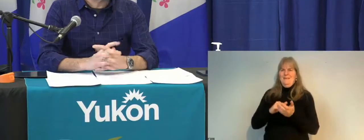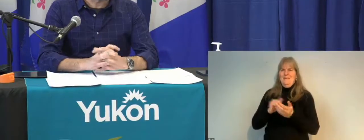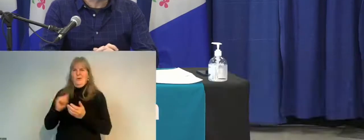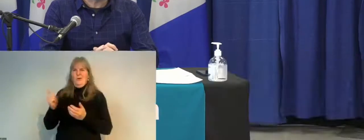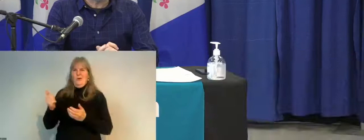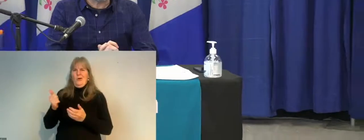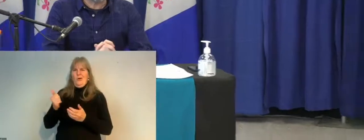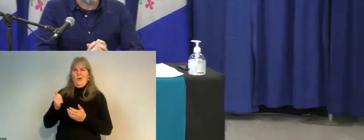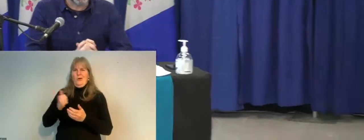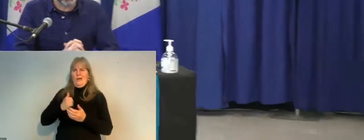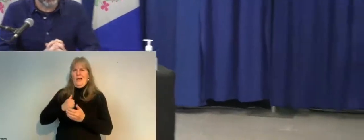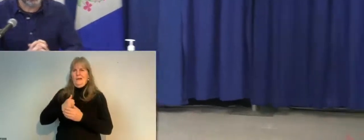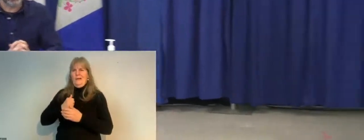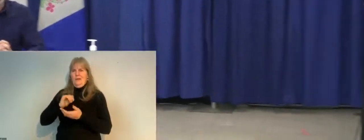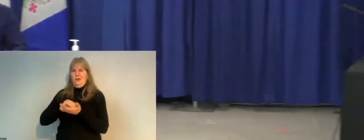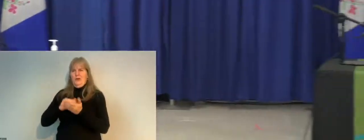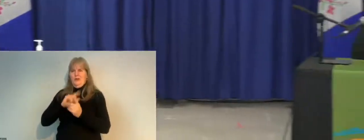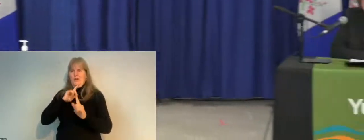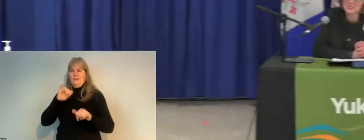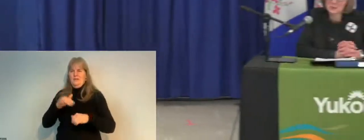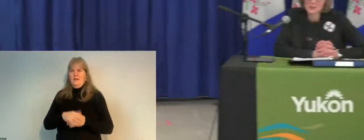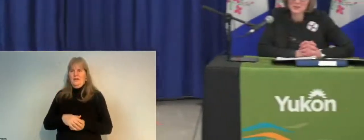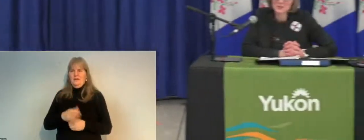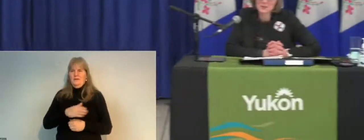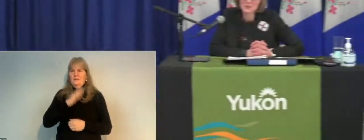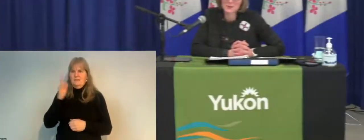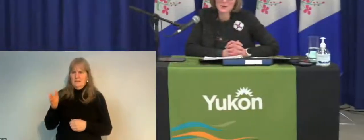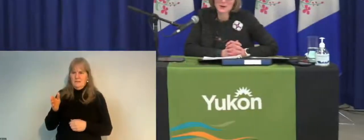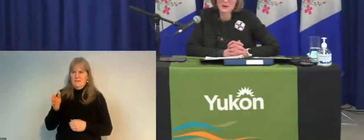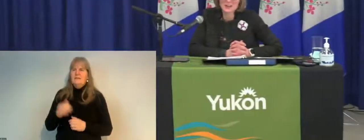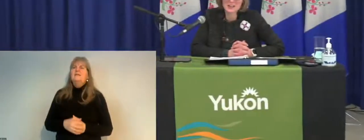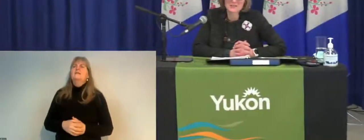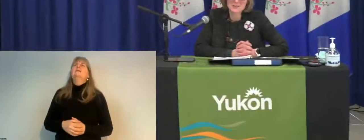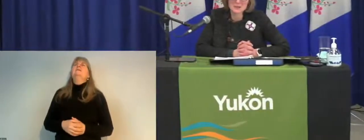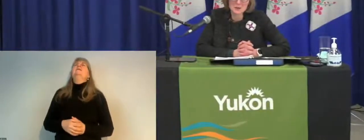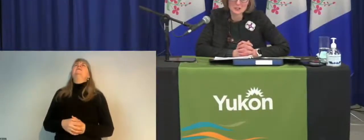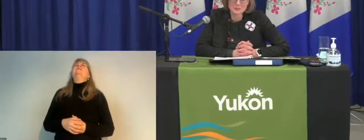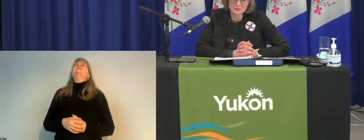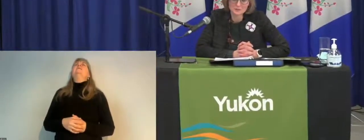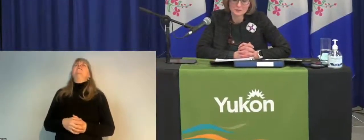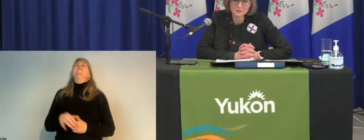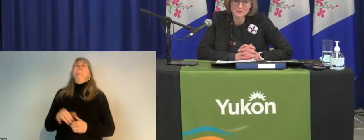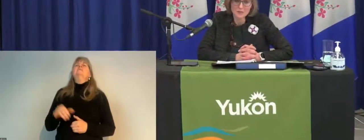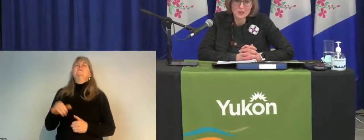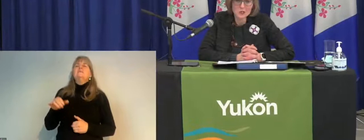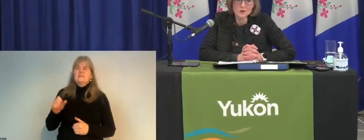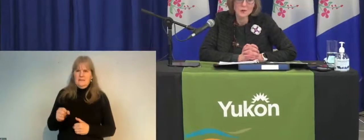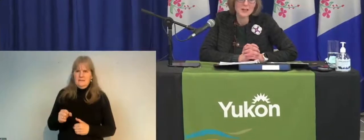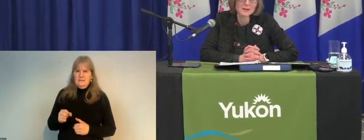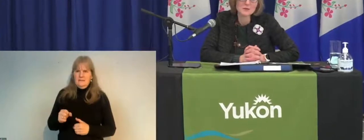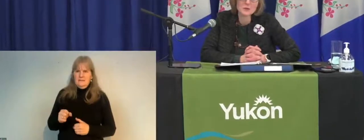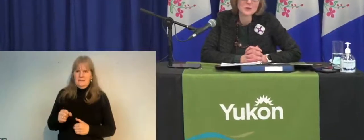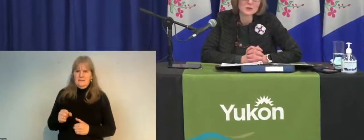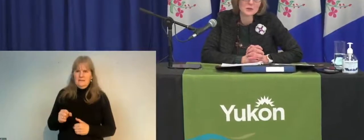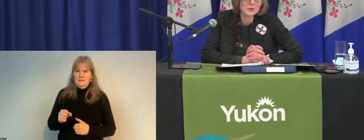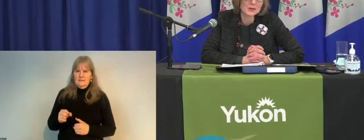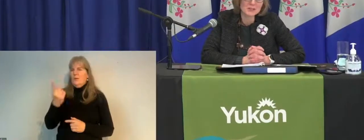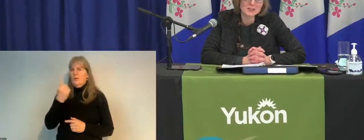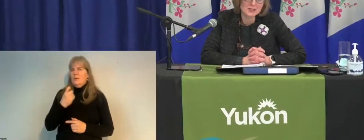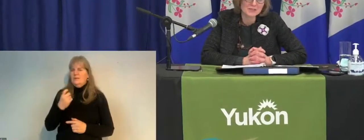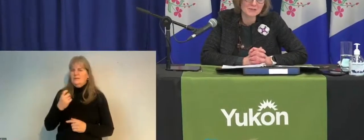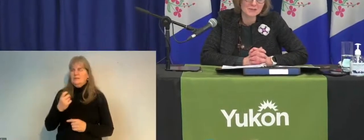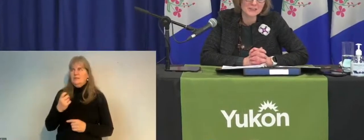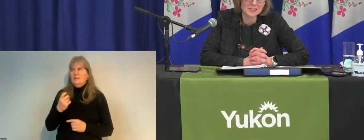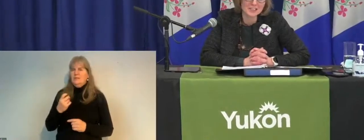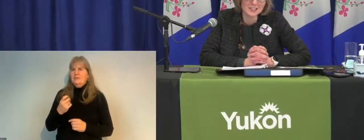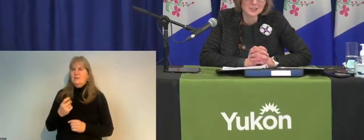So we're getting tricky here, but it's important because people are all going to have the same question. So we now have two